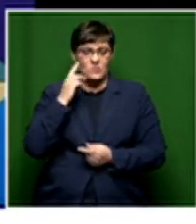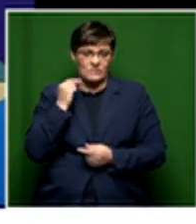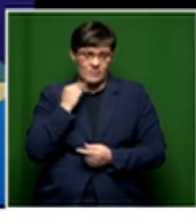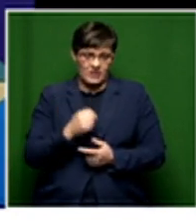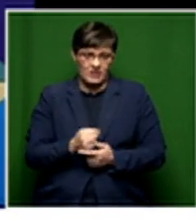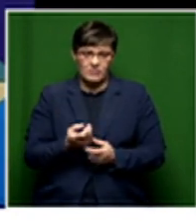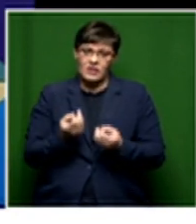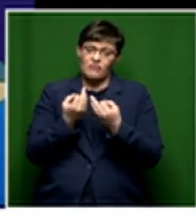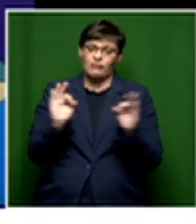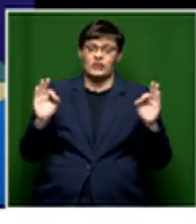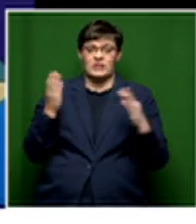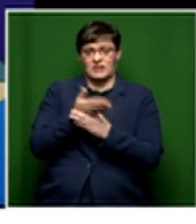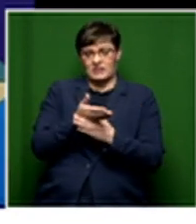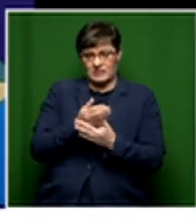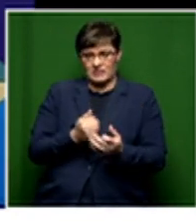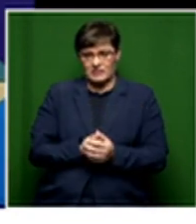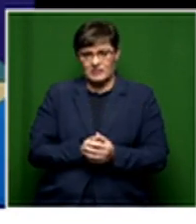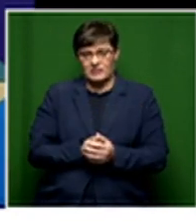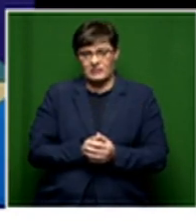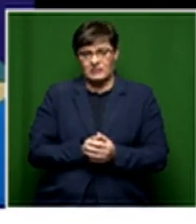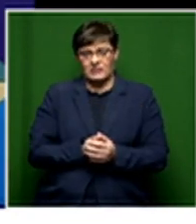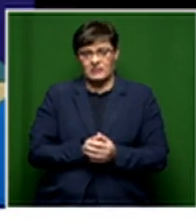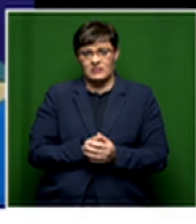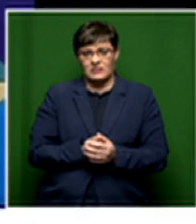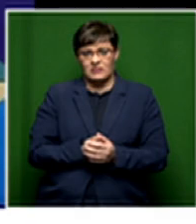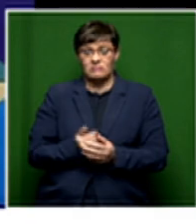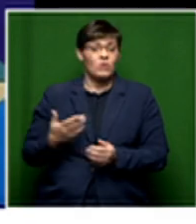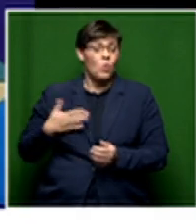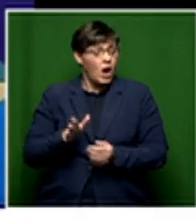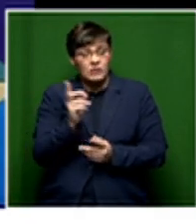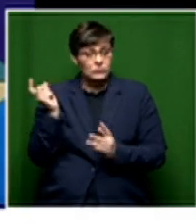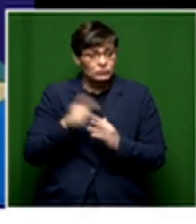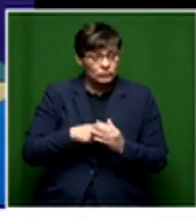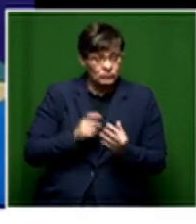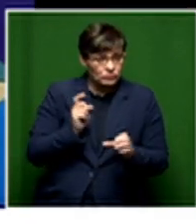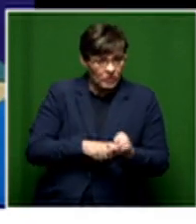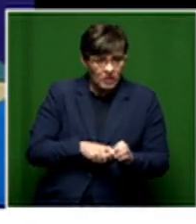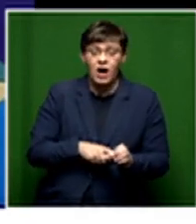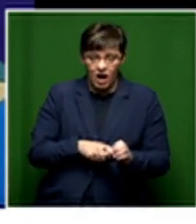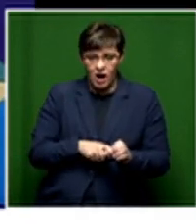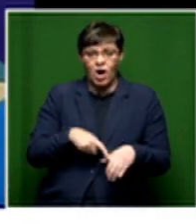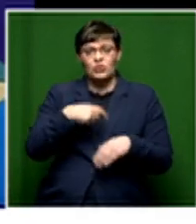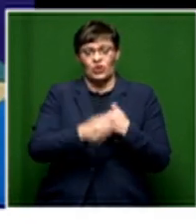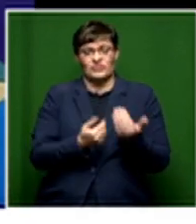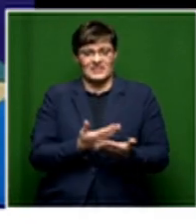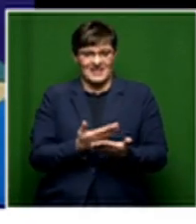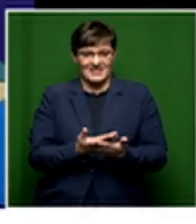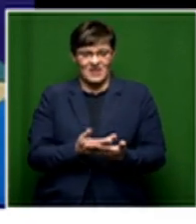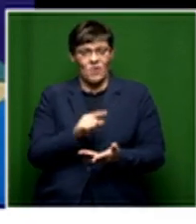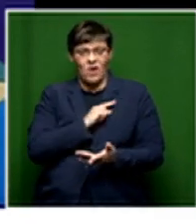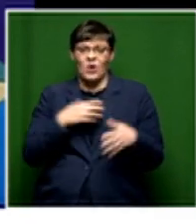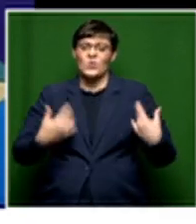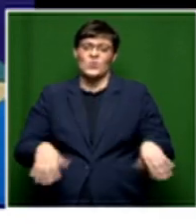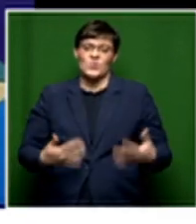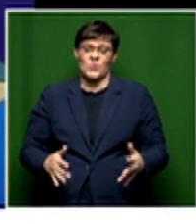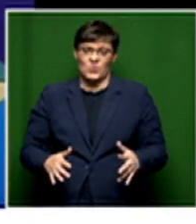November, which is a free entry. But if you want to join, come in and join the conference, because we're going to have